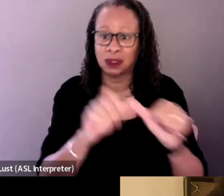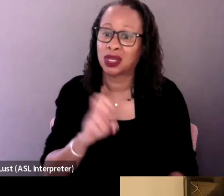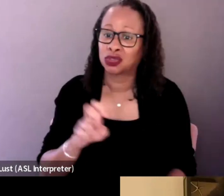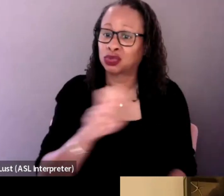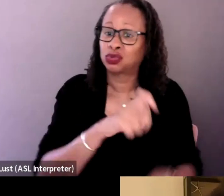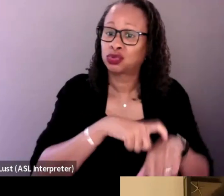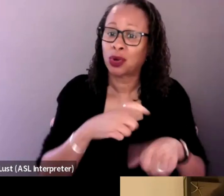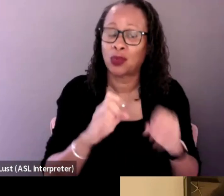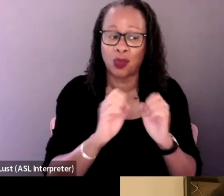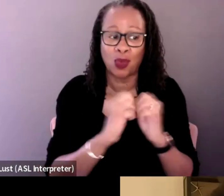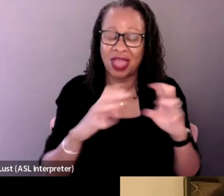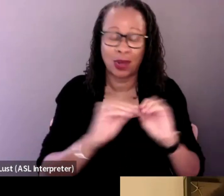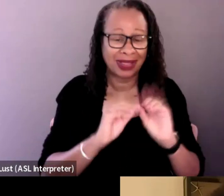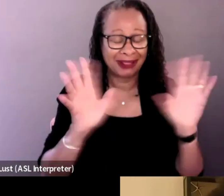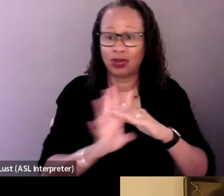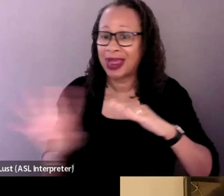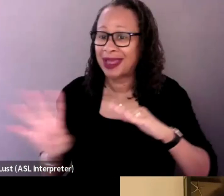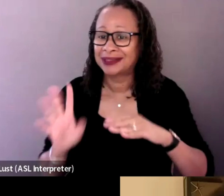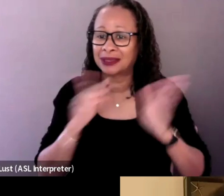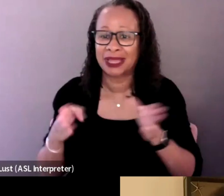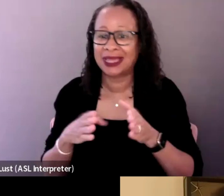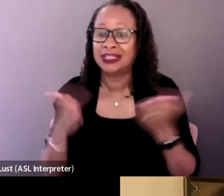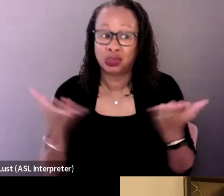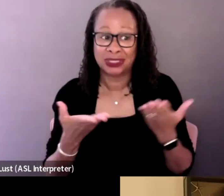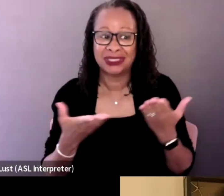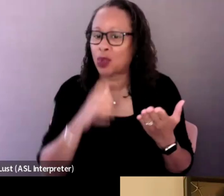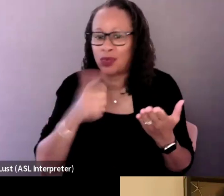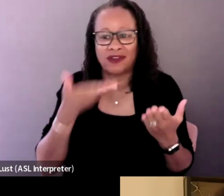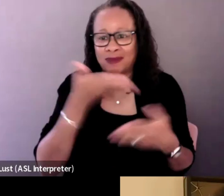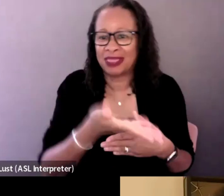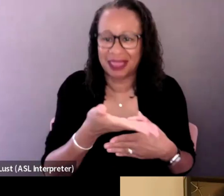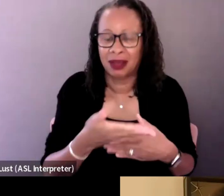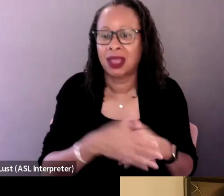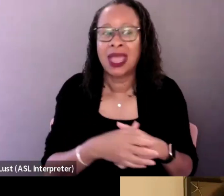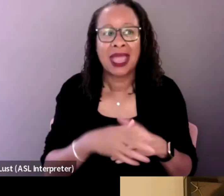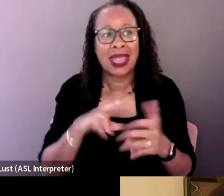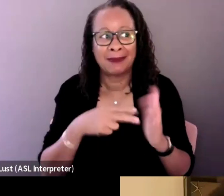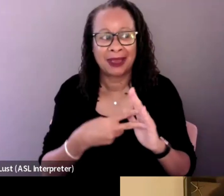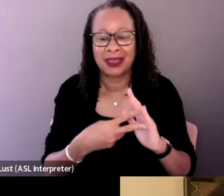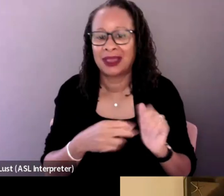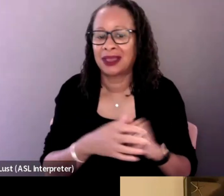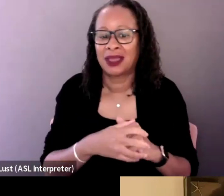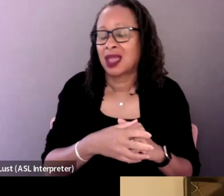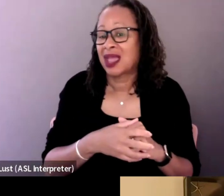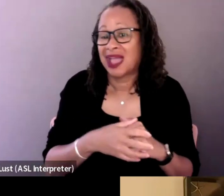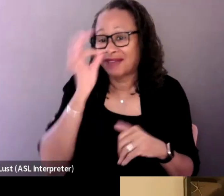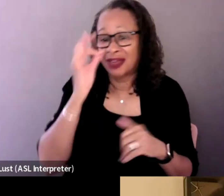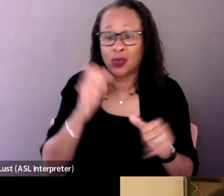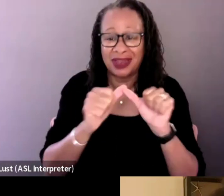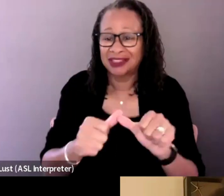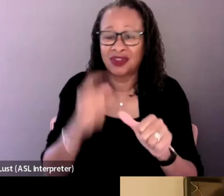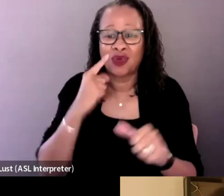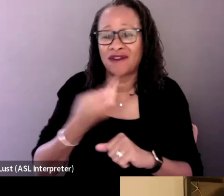clear exit plan to exist in the first place, we wouldn't have been here. That war in Afghanistan would have lasted maximum for 3 months, and then it would have been